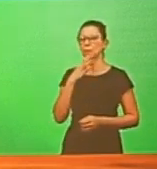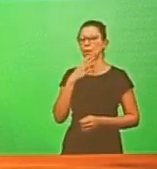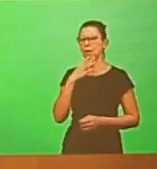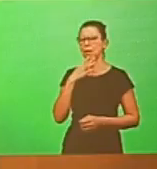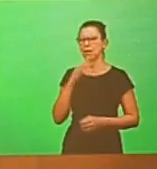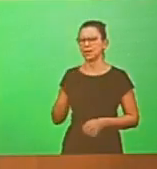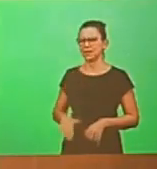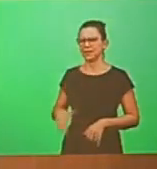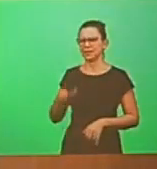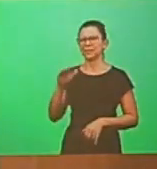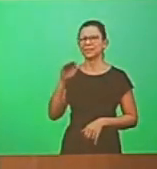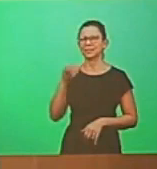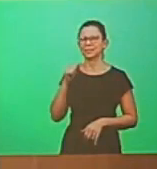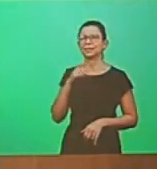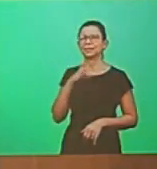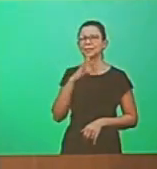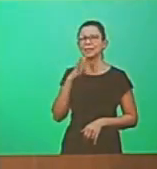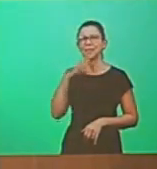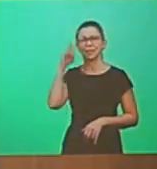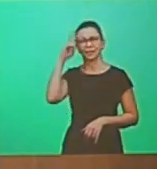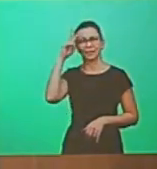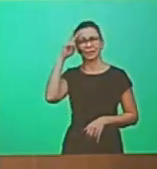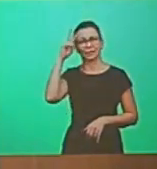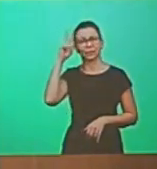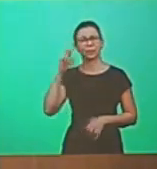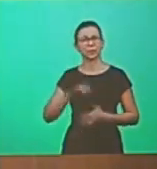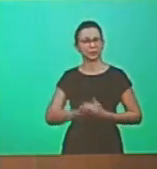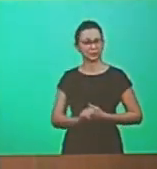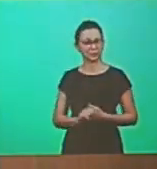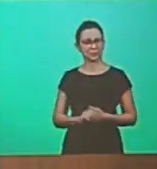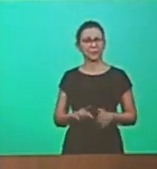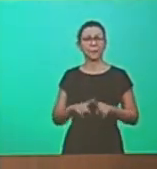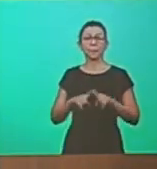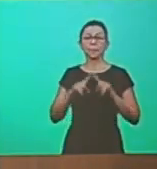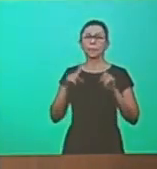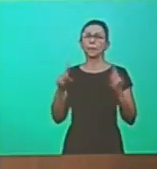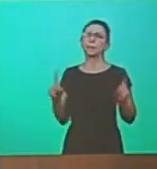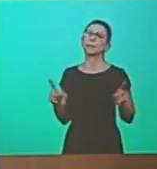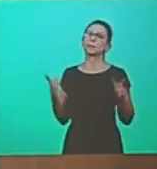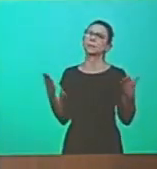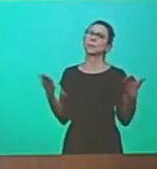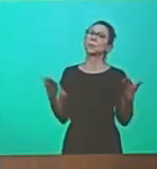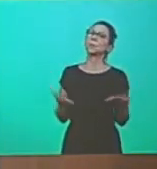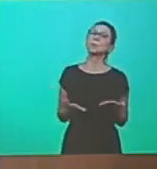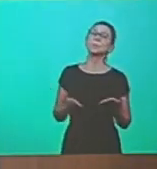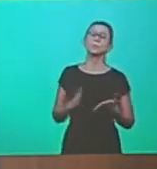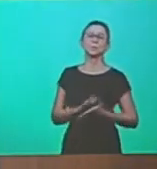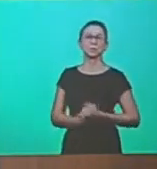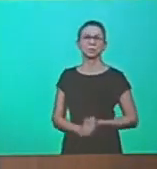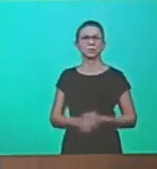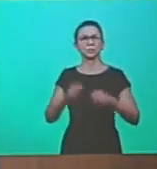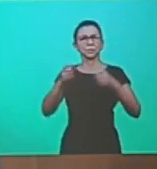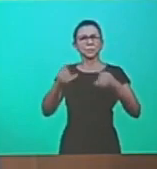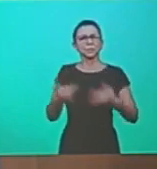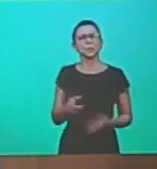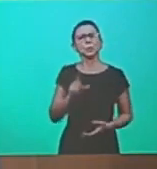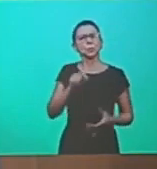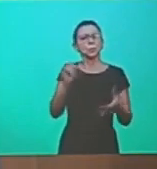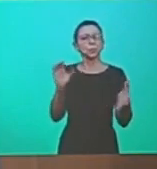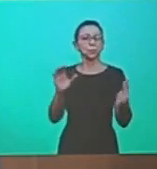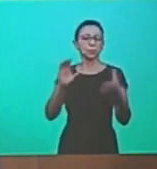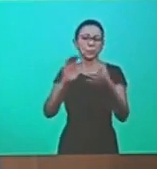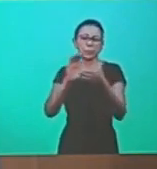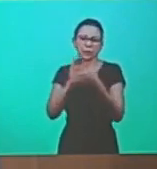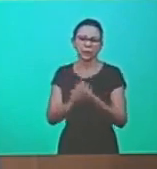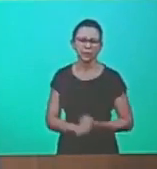Matthew 25:10. This story is very well known to the children. The children know this story. But we're going to